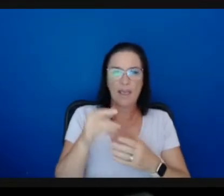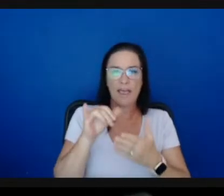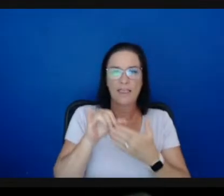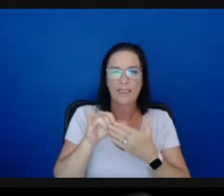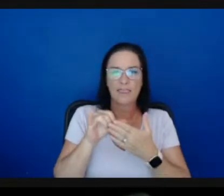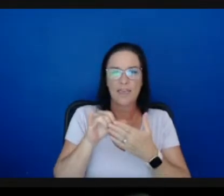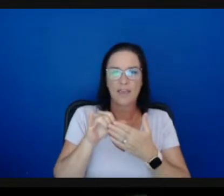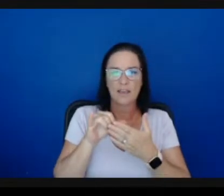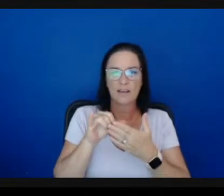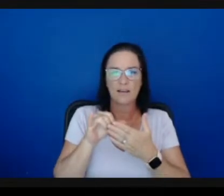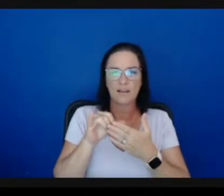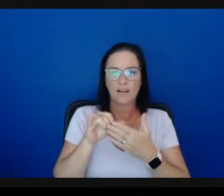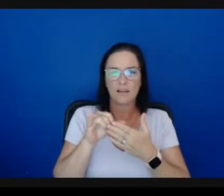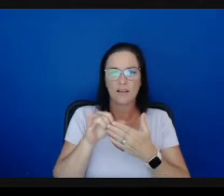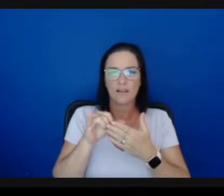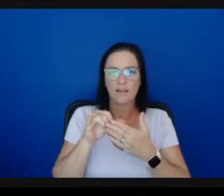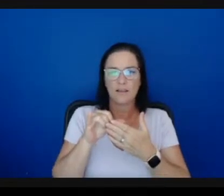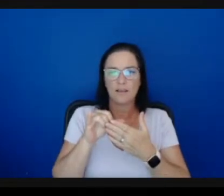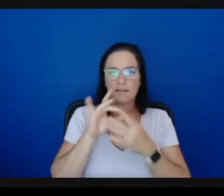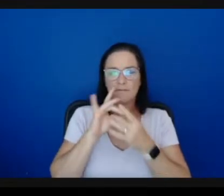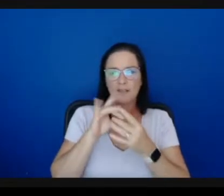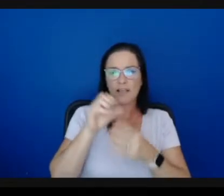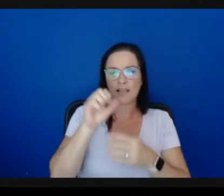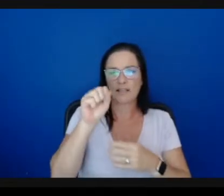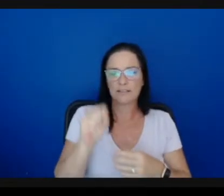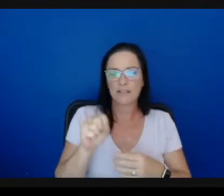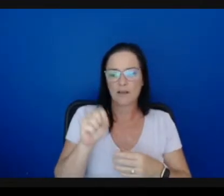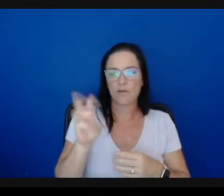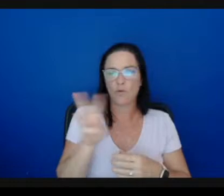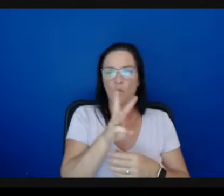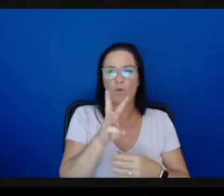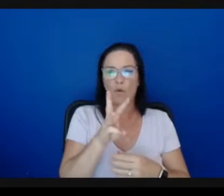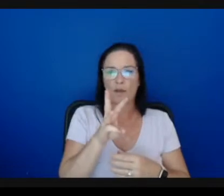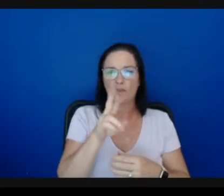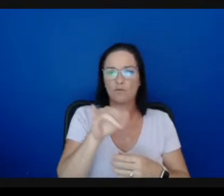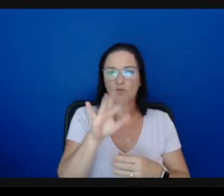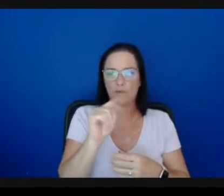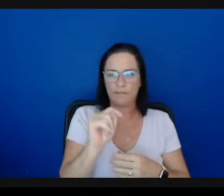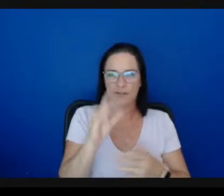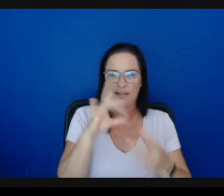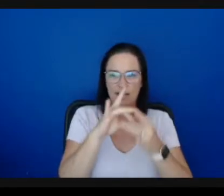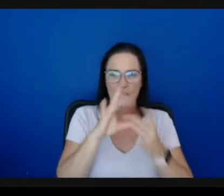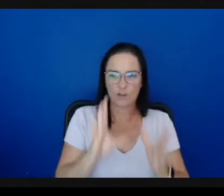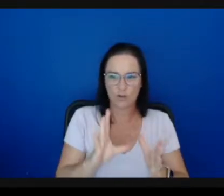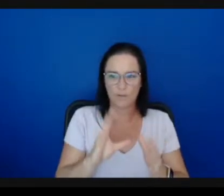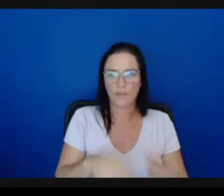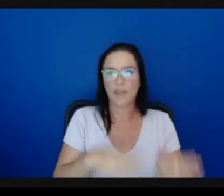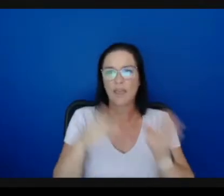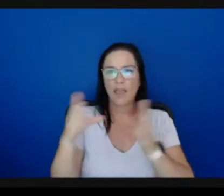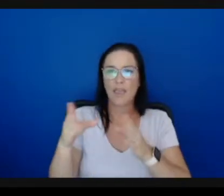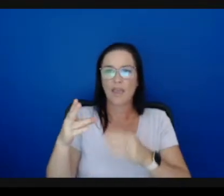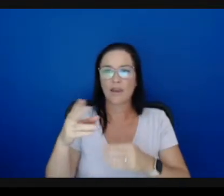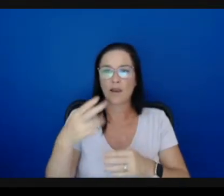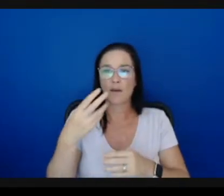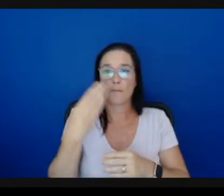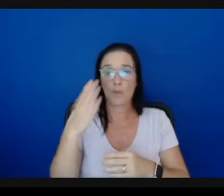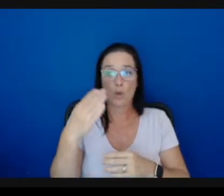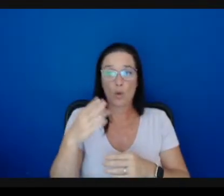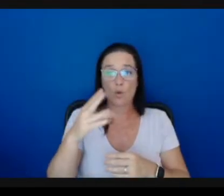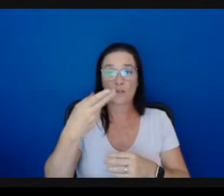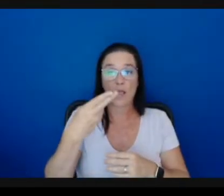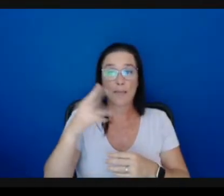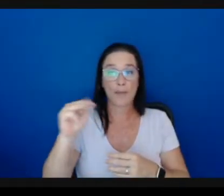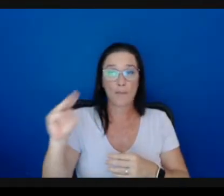southwest rift connector at the edge of the caldera that feeds in the southwest rift, and Halemaumau, the blue line, they both seem to be